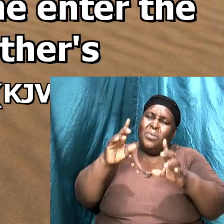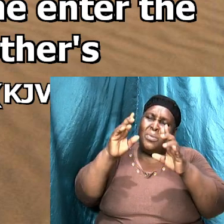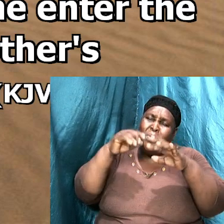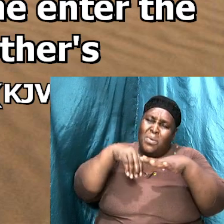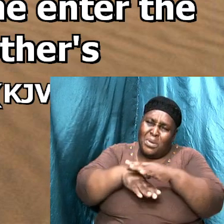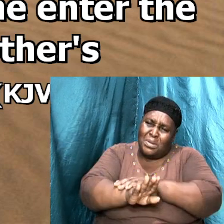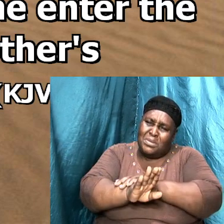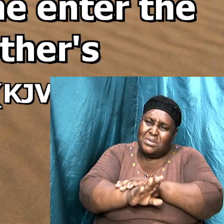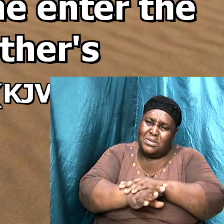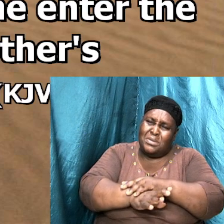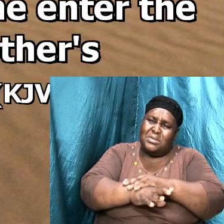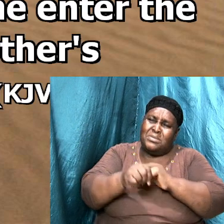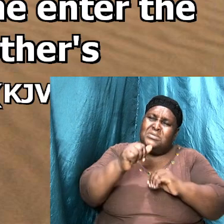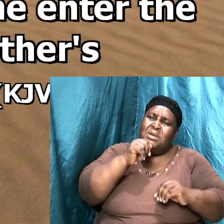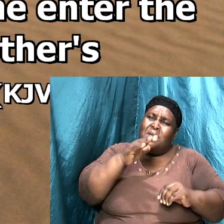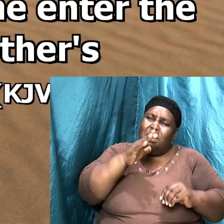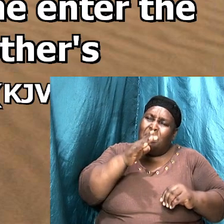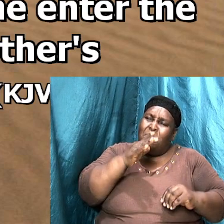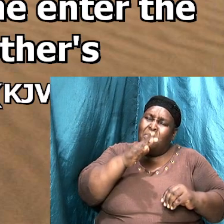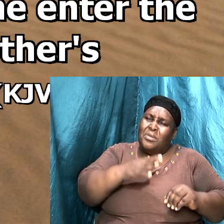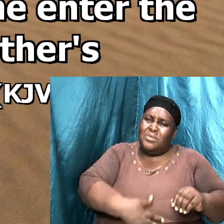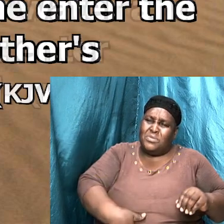into his mother's womb?